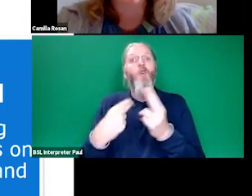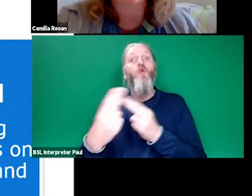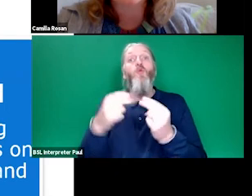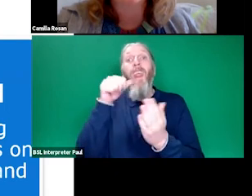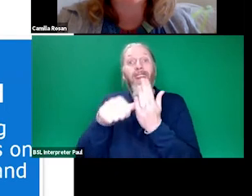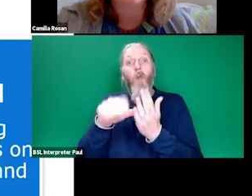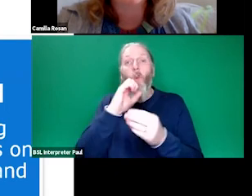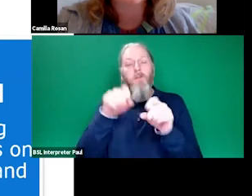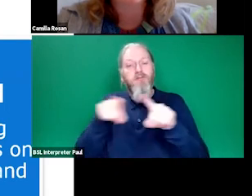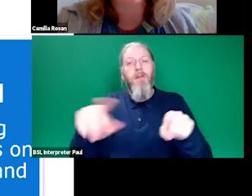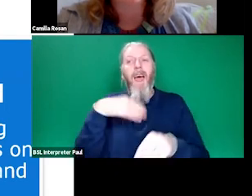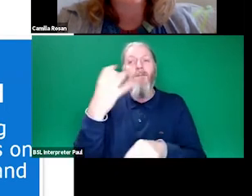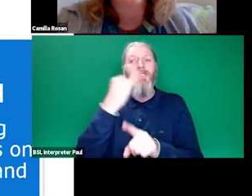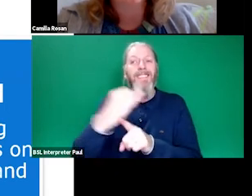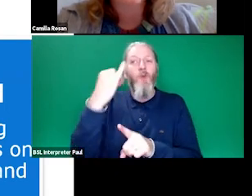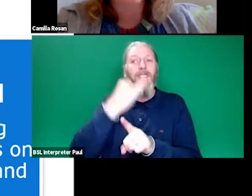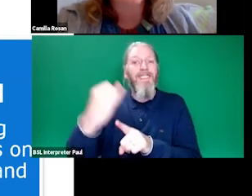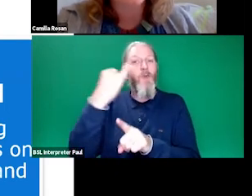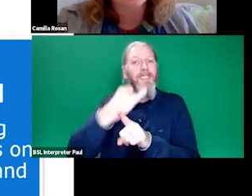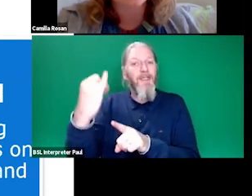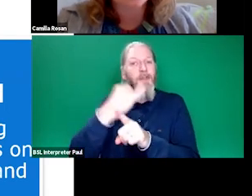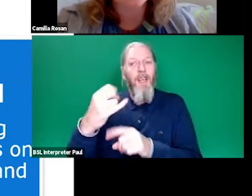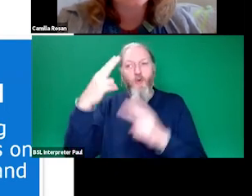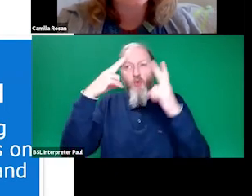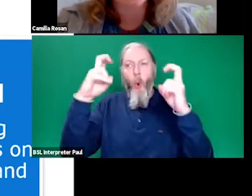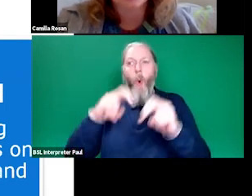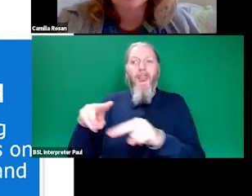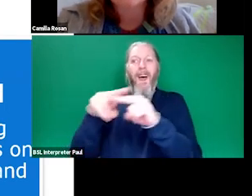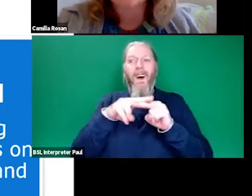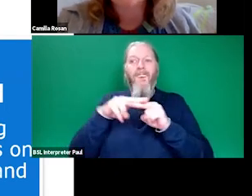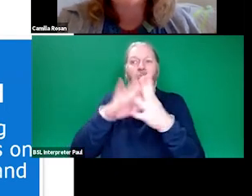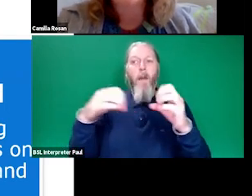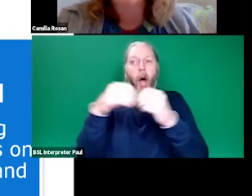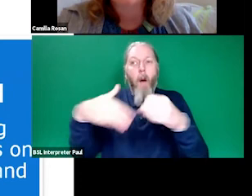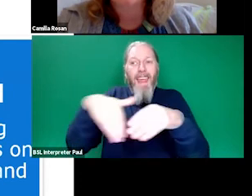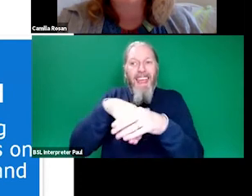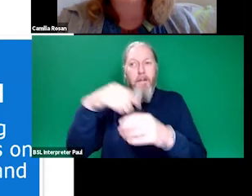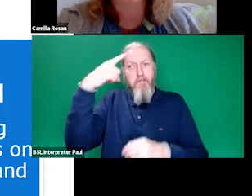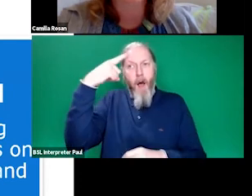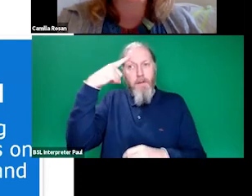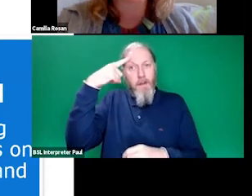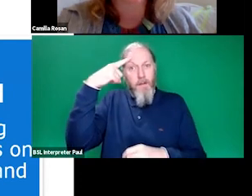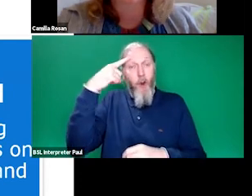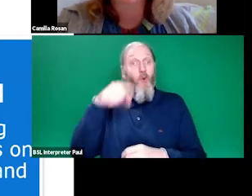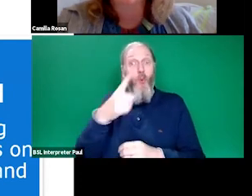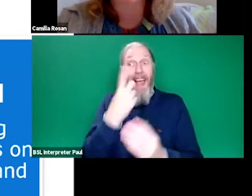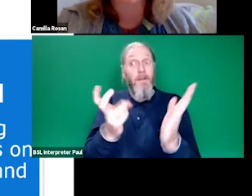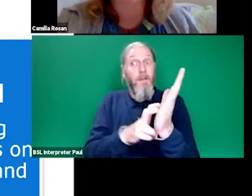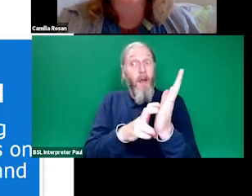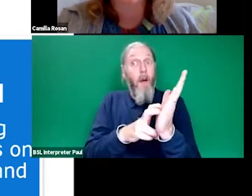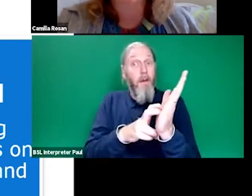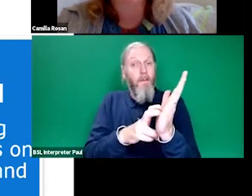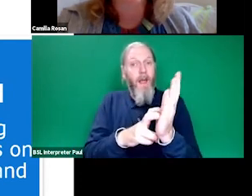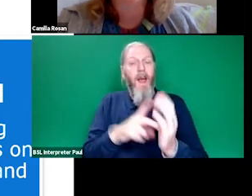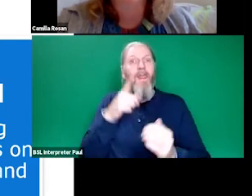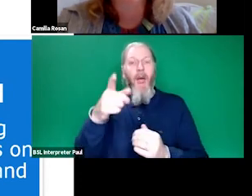6 weeks, Family Hubs in Mind, and you can sign up for the newsletter on our website. You're going to get all the updates